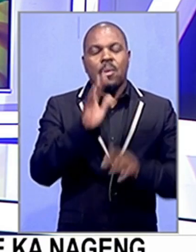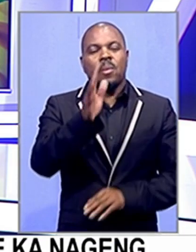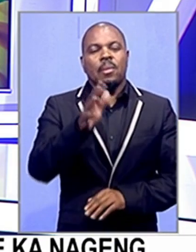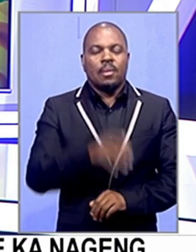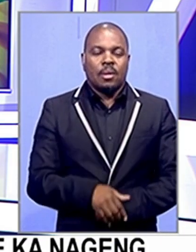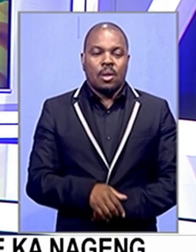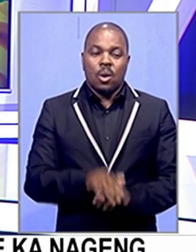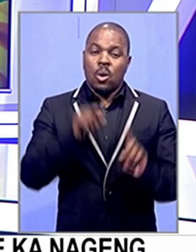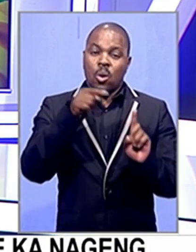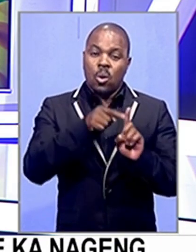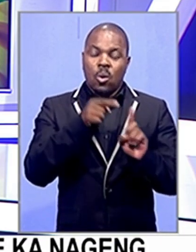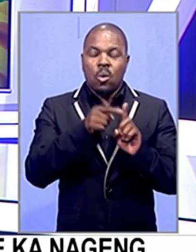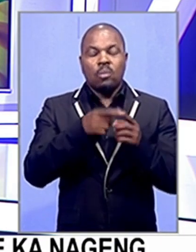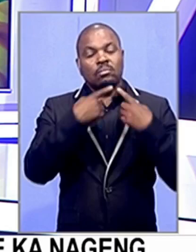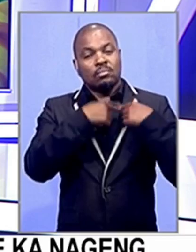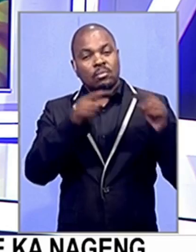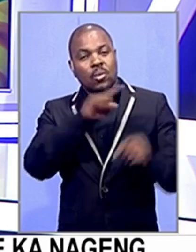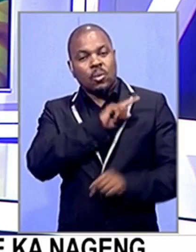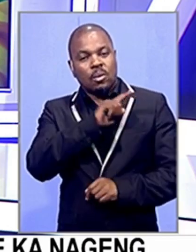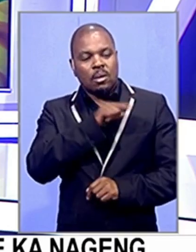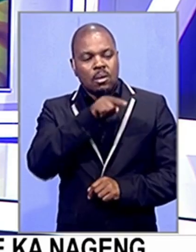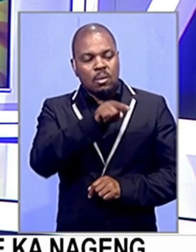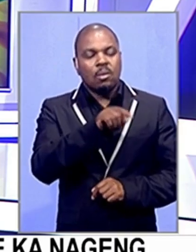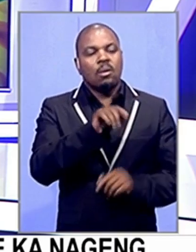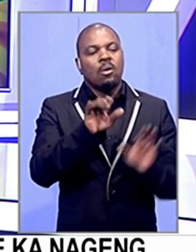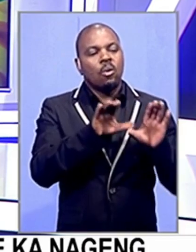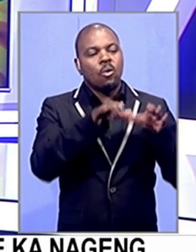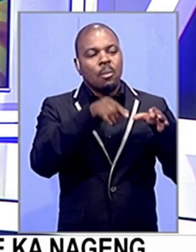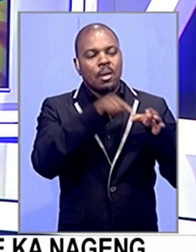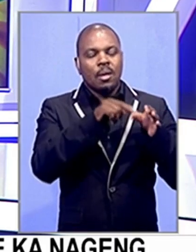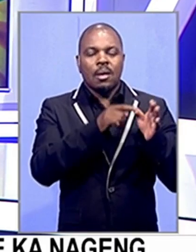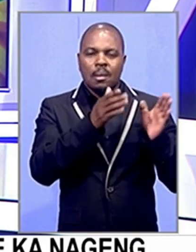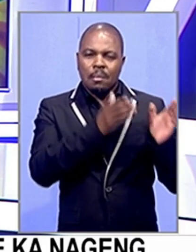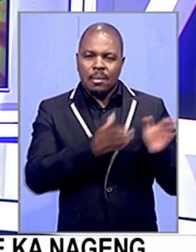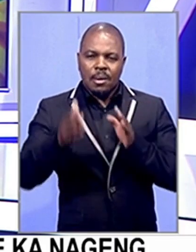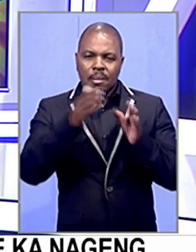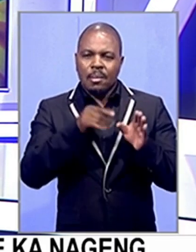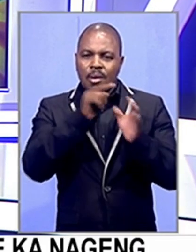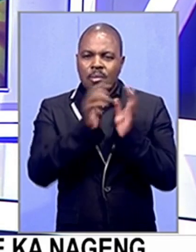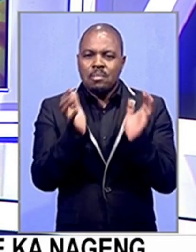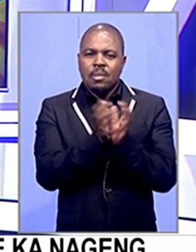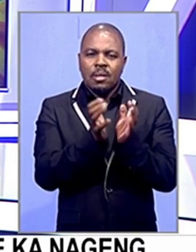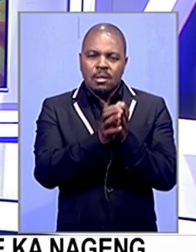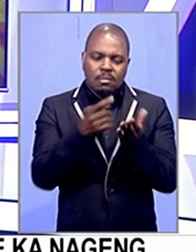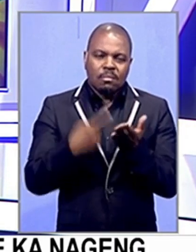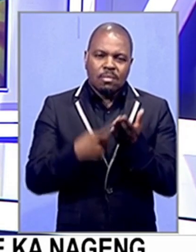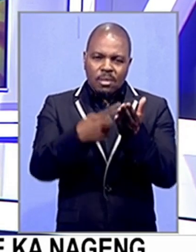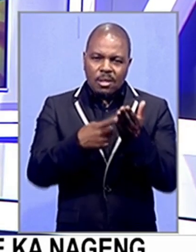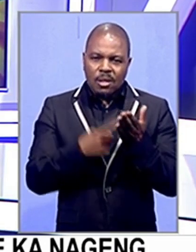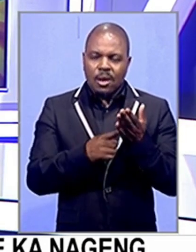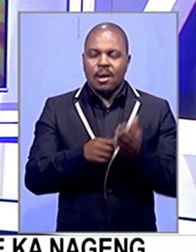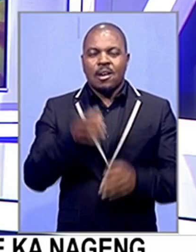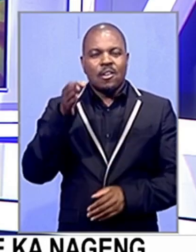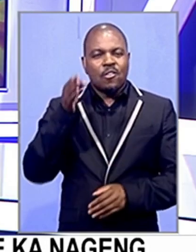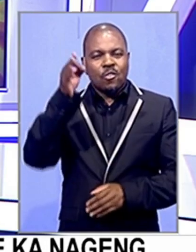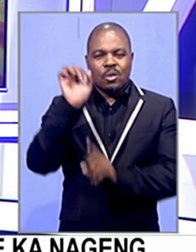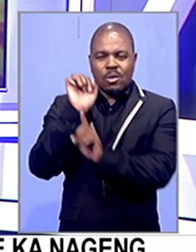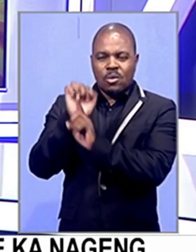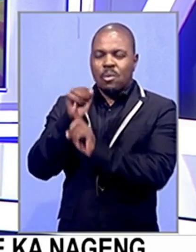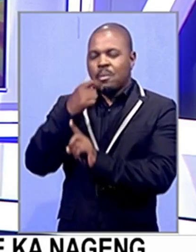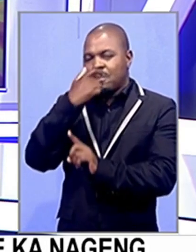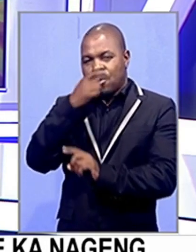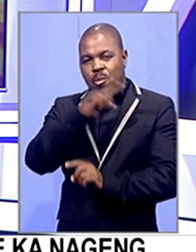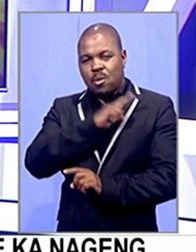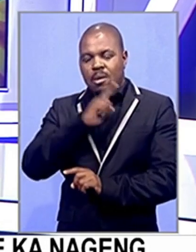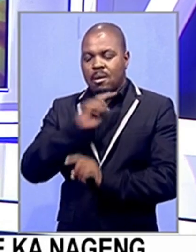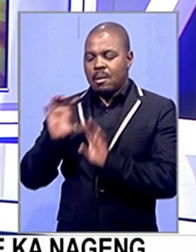o bolela se nakong eo komiti ya mokgatlo e bego itokisetsa kopano ya yona go sohlasohla bokamoso jwa Ramaphosa morago ga go